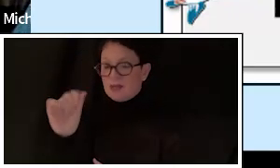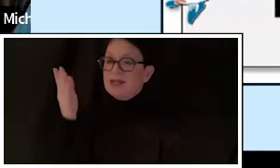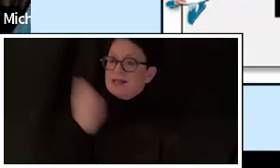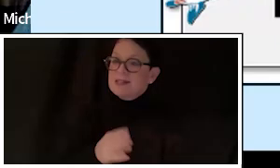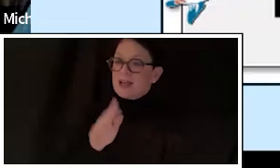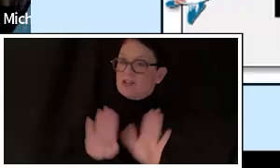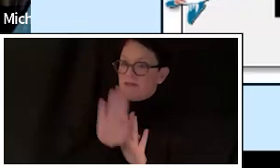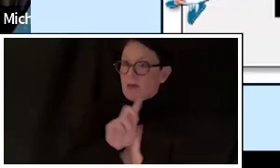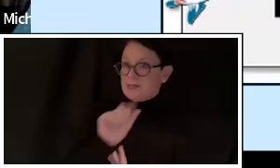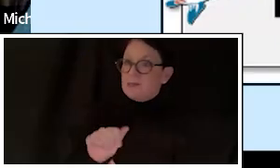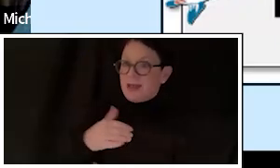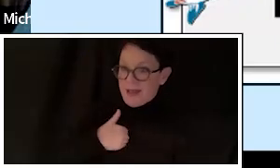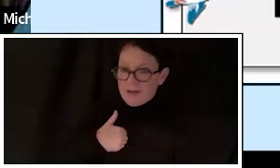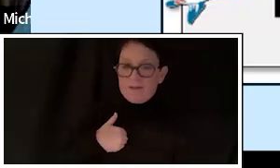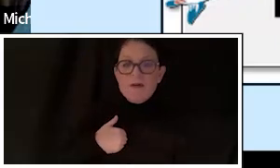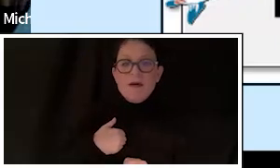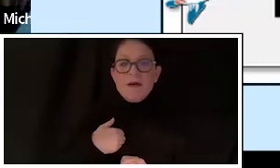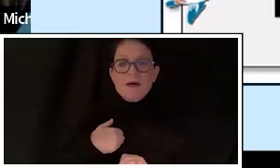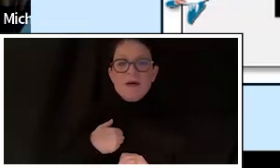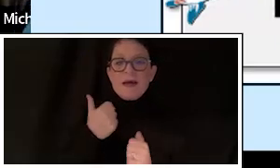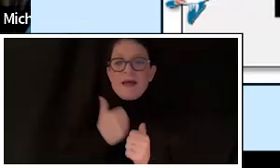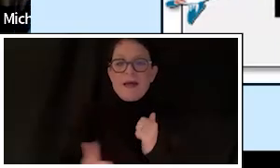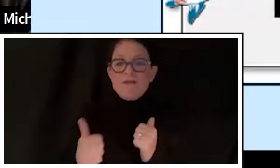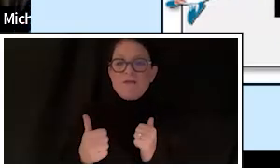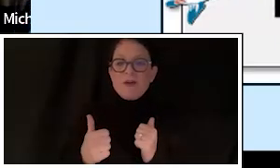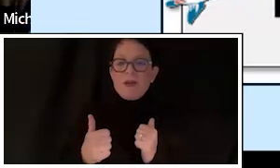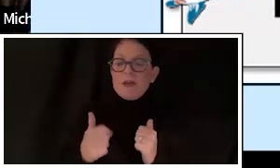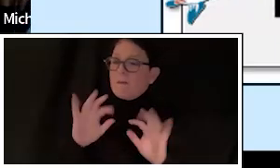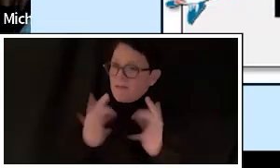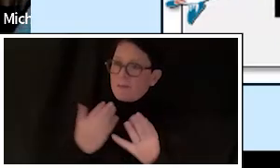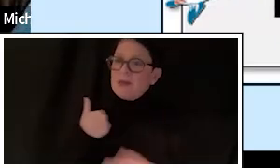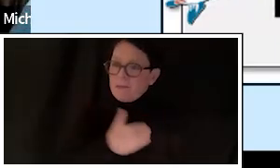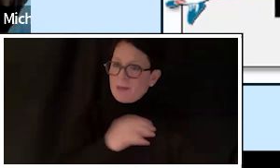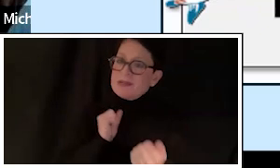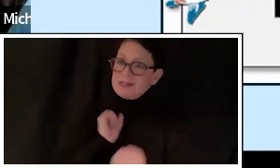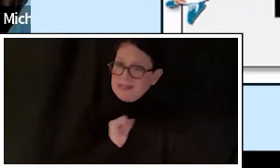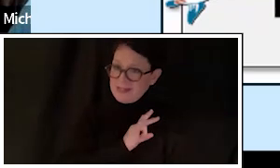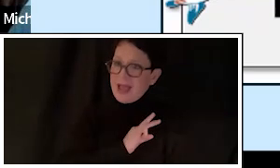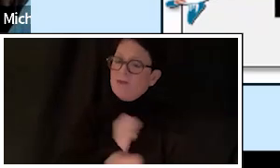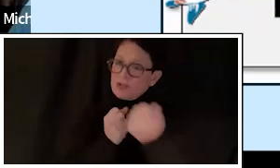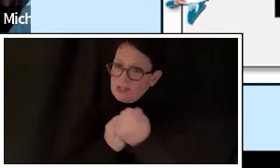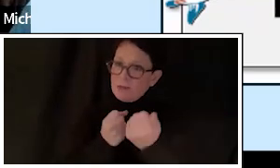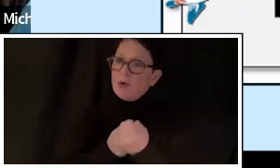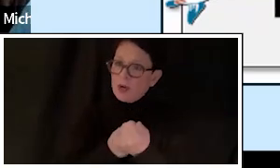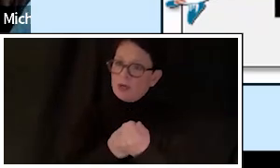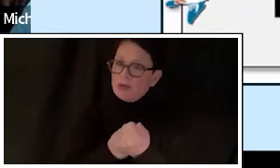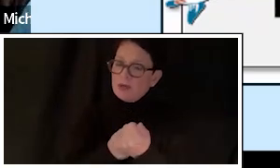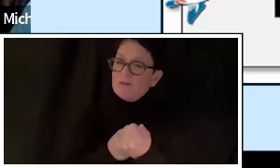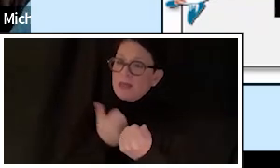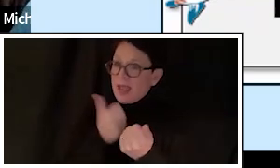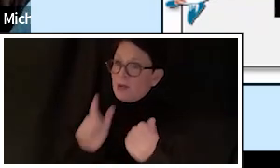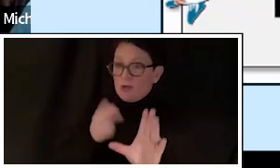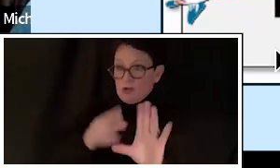intellectual/developmental disability. Family members, staff, and friends who will be supporting a class member are also welcome